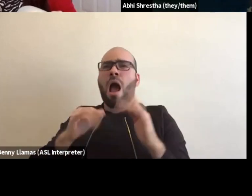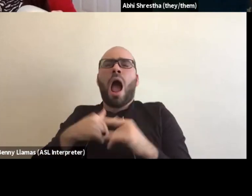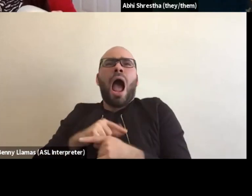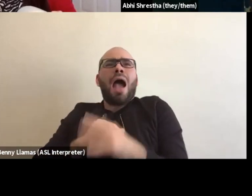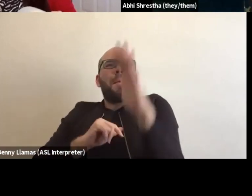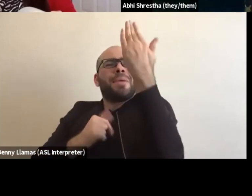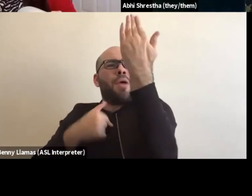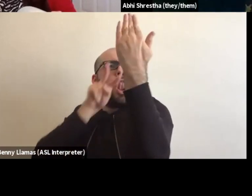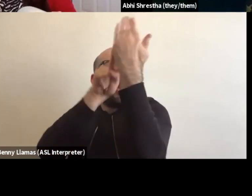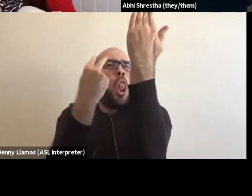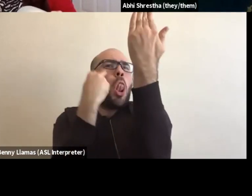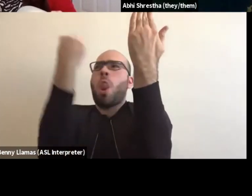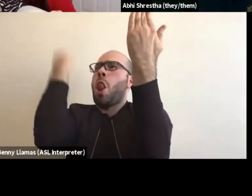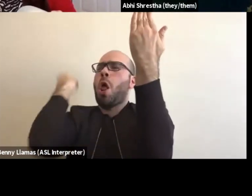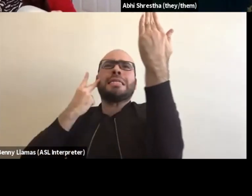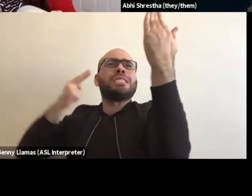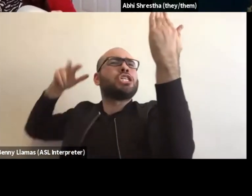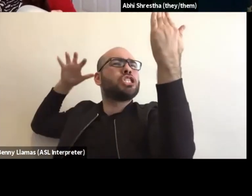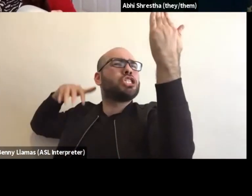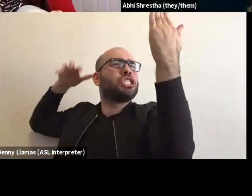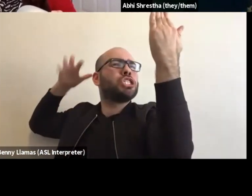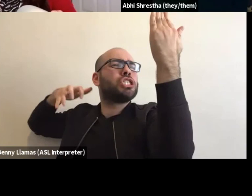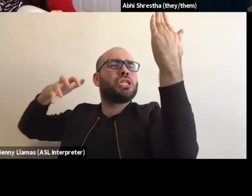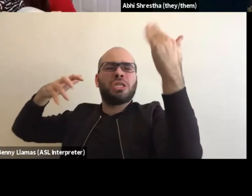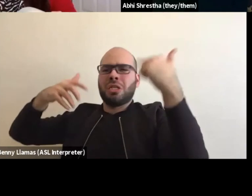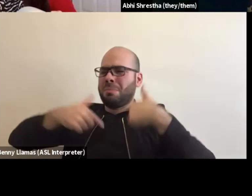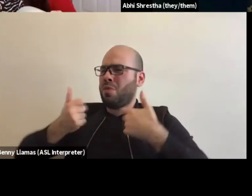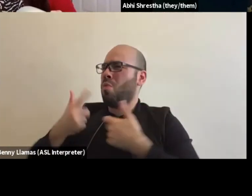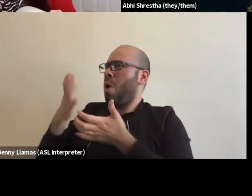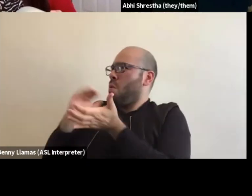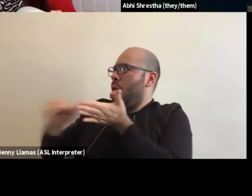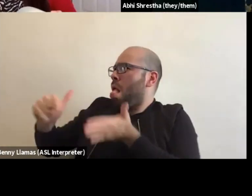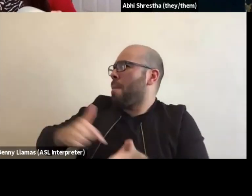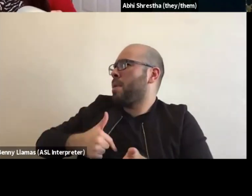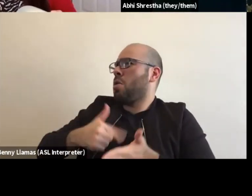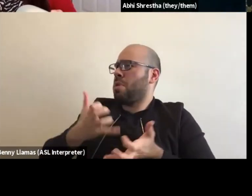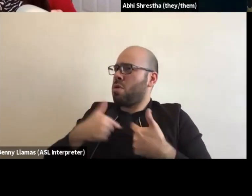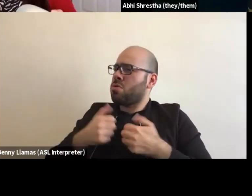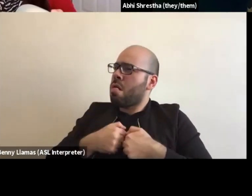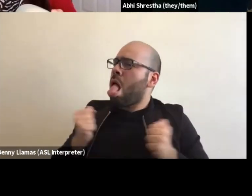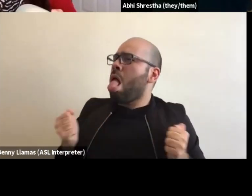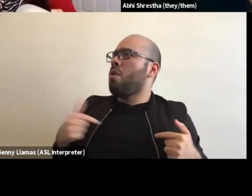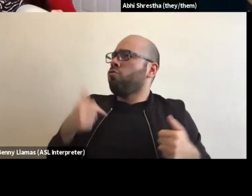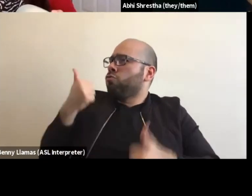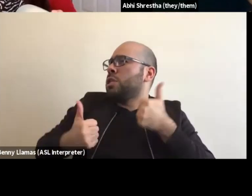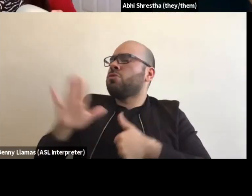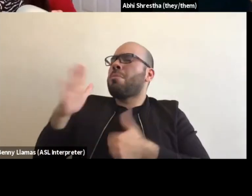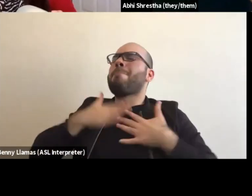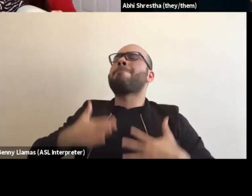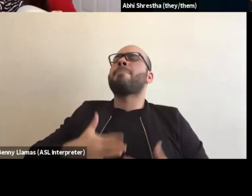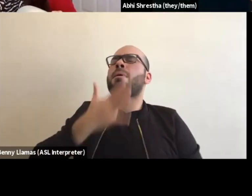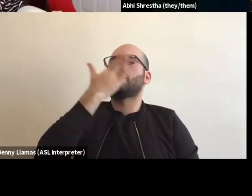be spared or am I asking to be spread? Your body smelled like cathedrals and I kept your photo